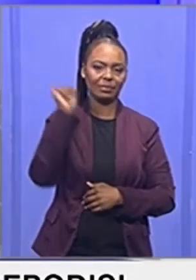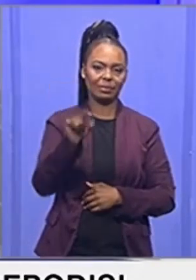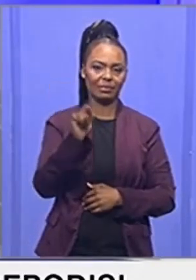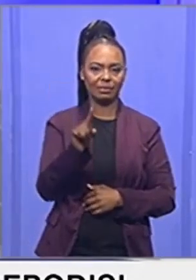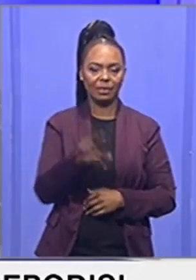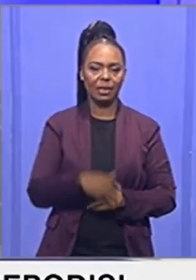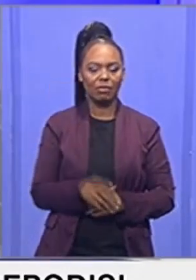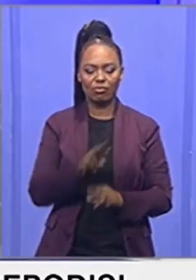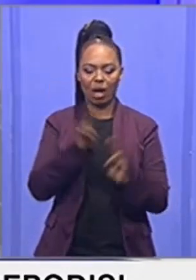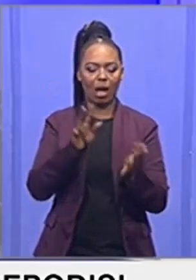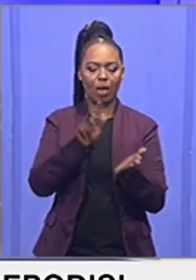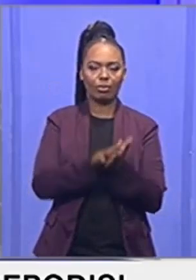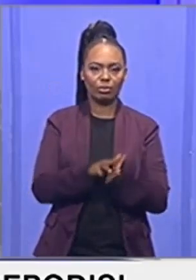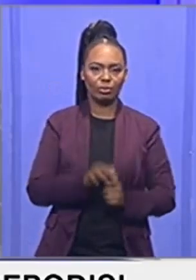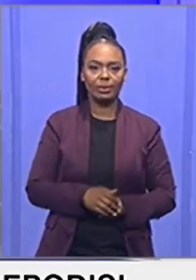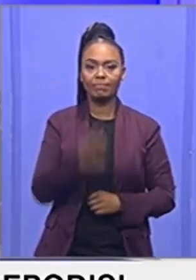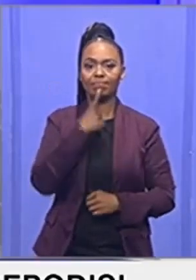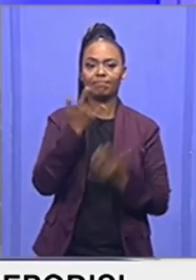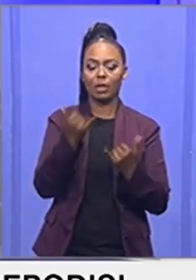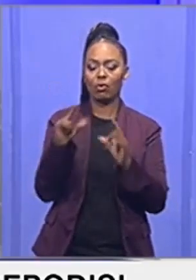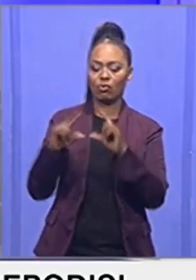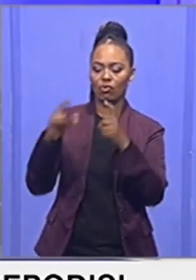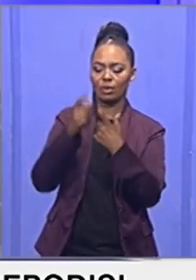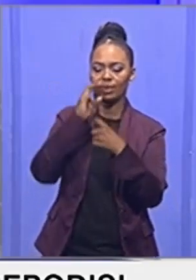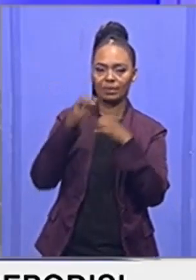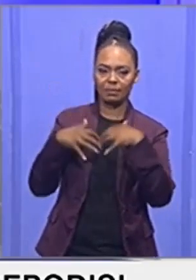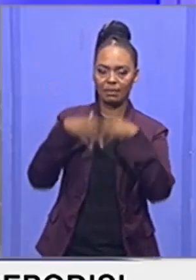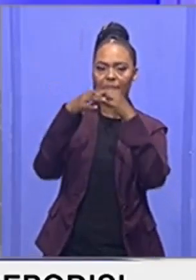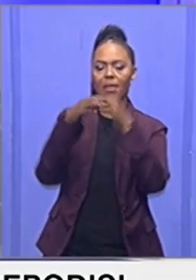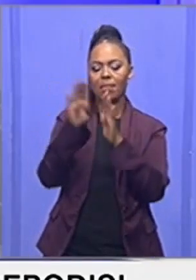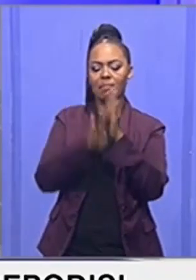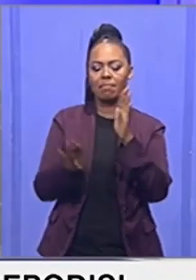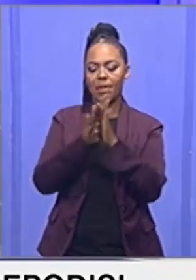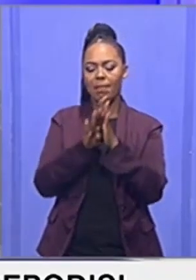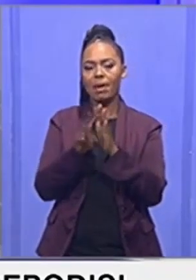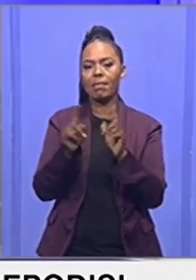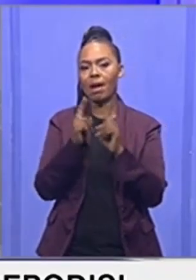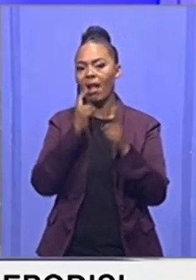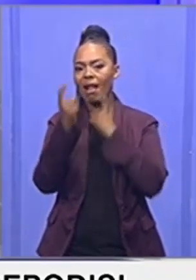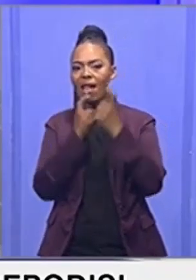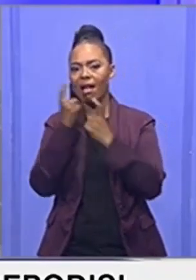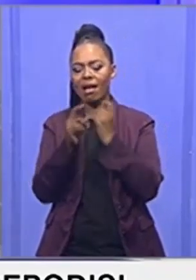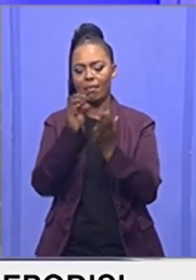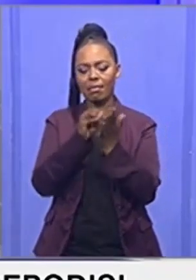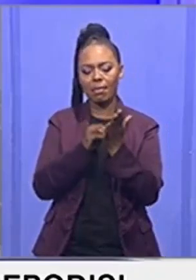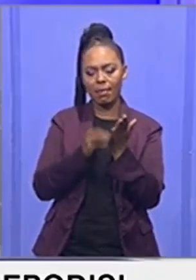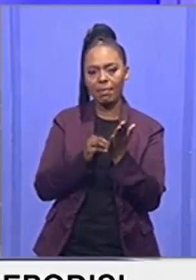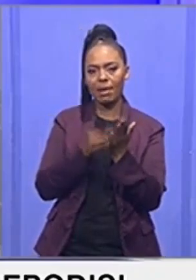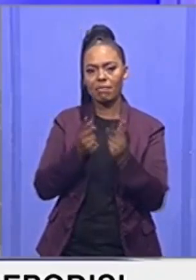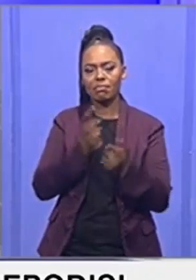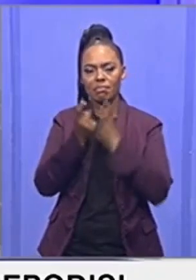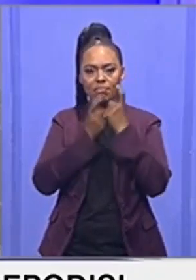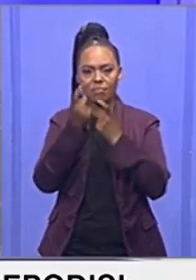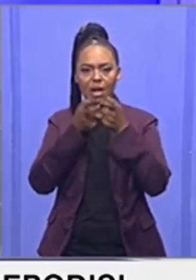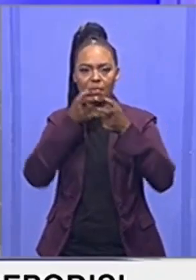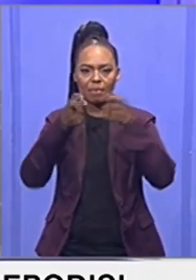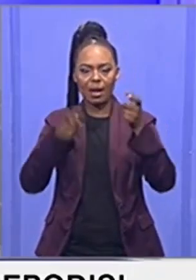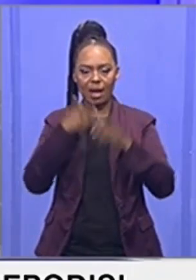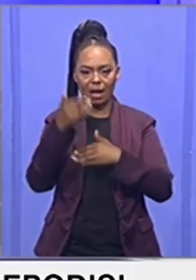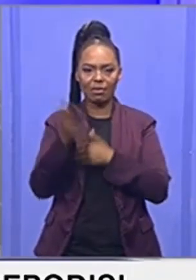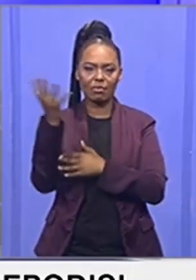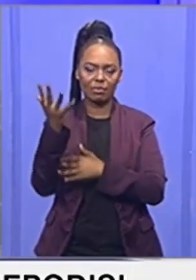le dumela fa komiti ka tlhotlha molaotlhomo o jaaka o ntse mme dingongorego tebang le diphetogo di ka ntshiwa le go rediwa morago ga